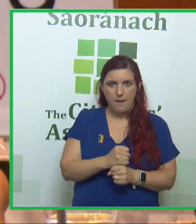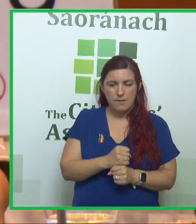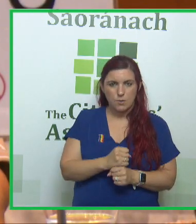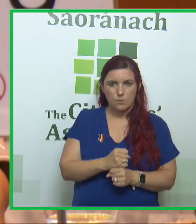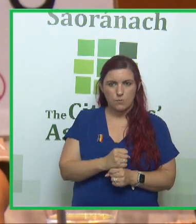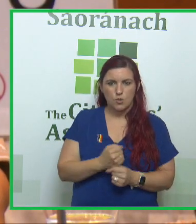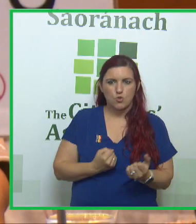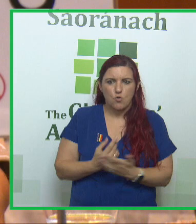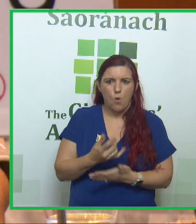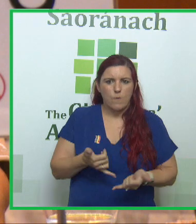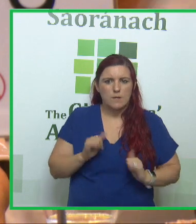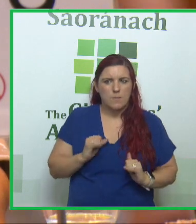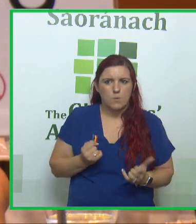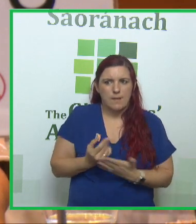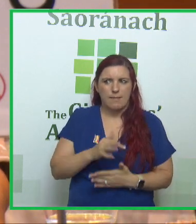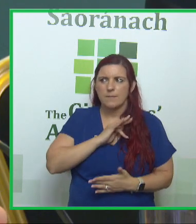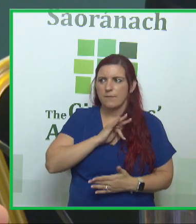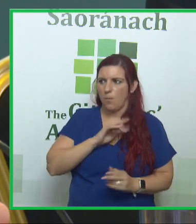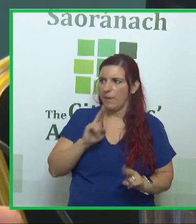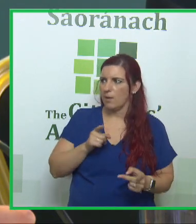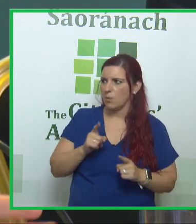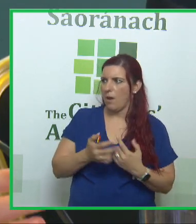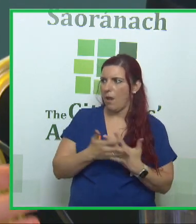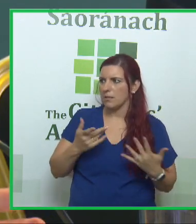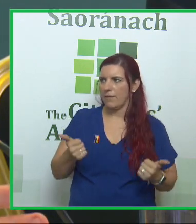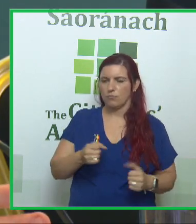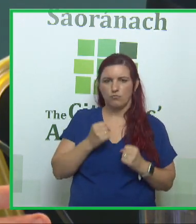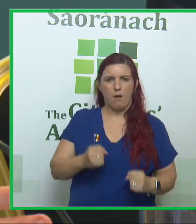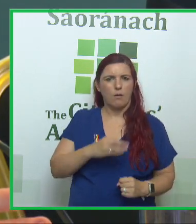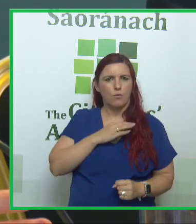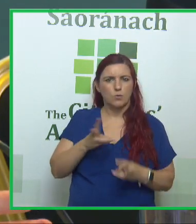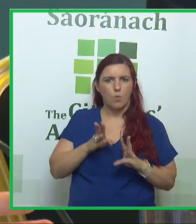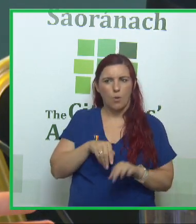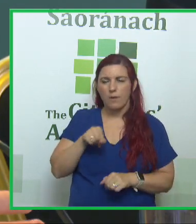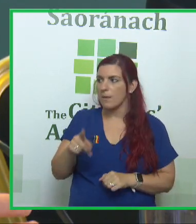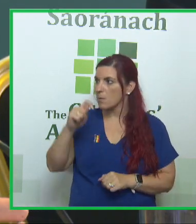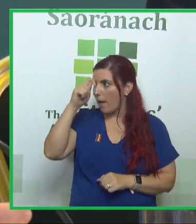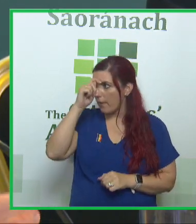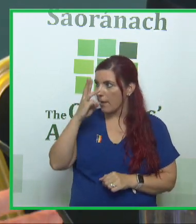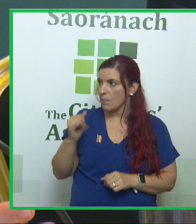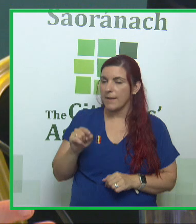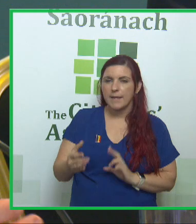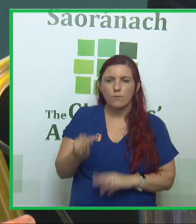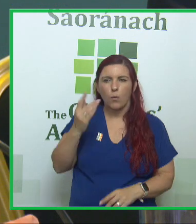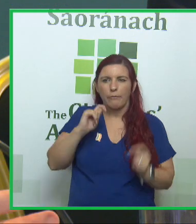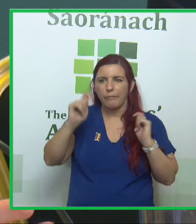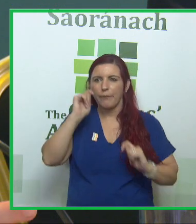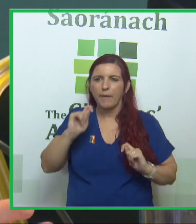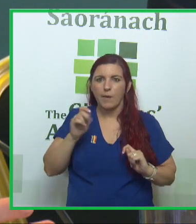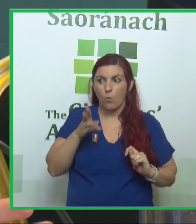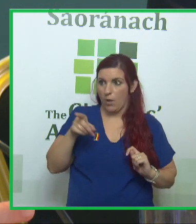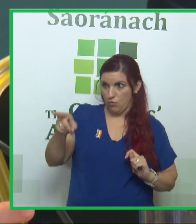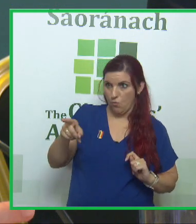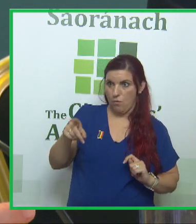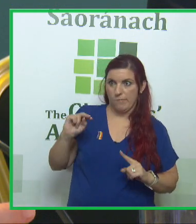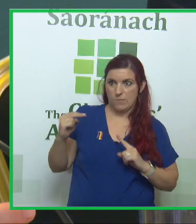tell, and we can do very good work with them. And I think that's why if we are thinking in the way that you're talking, which I